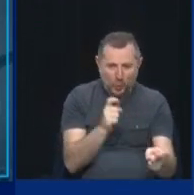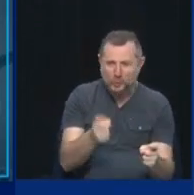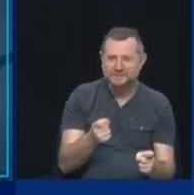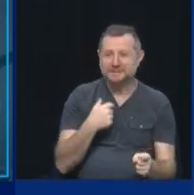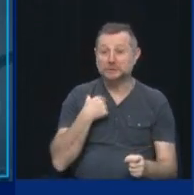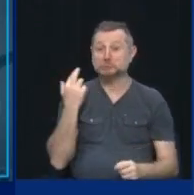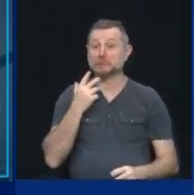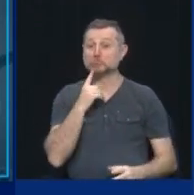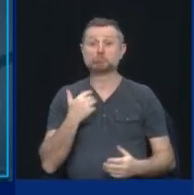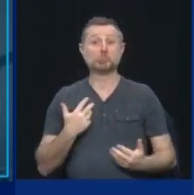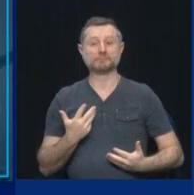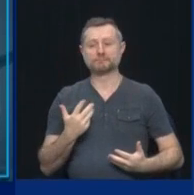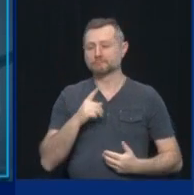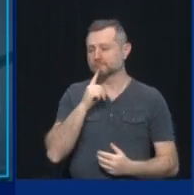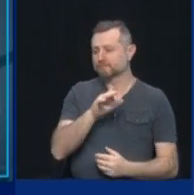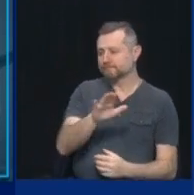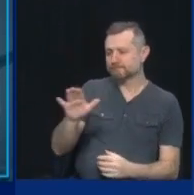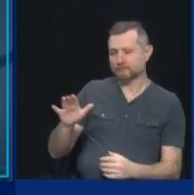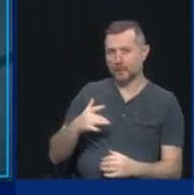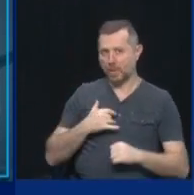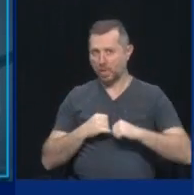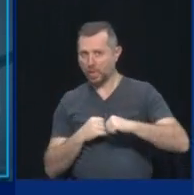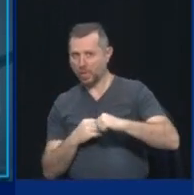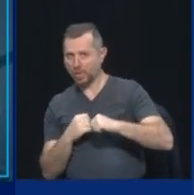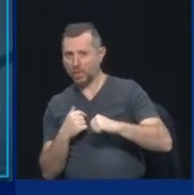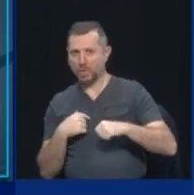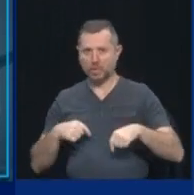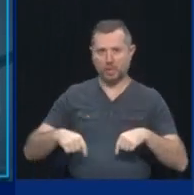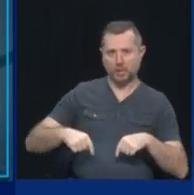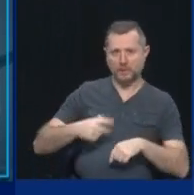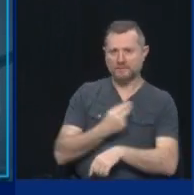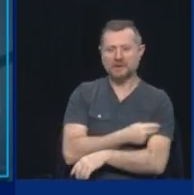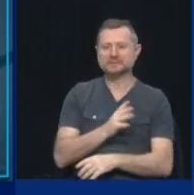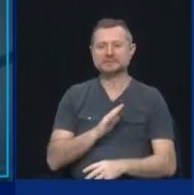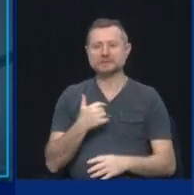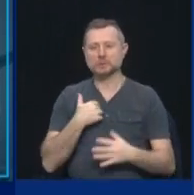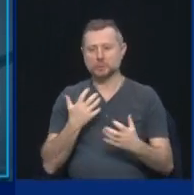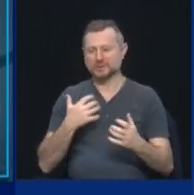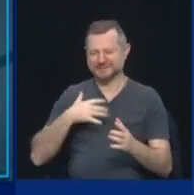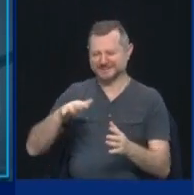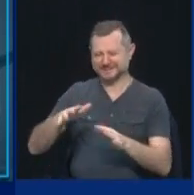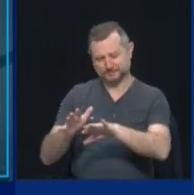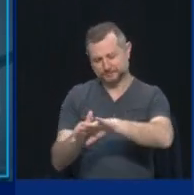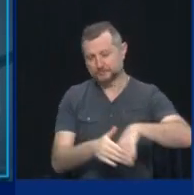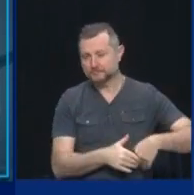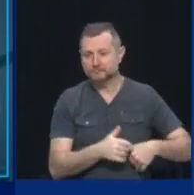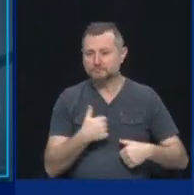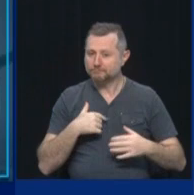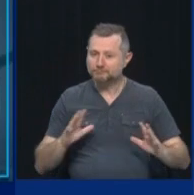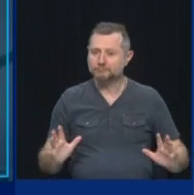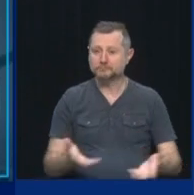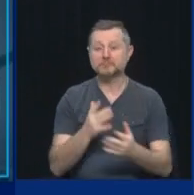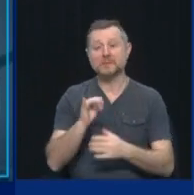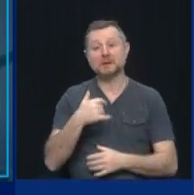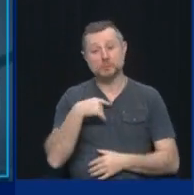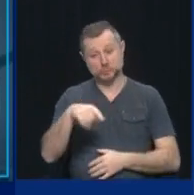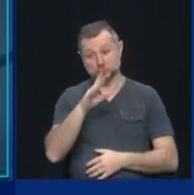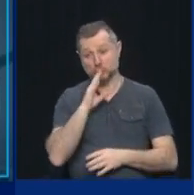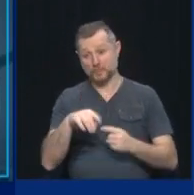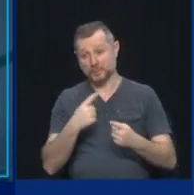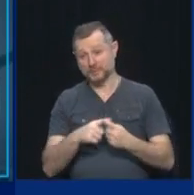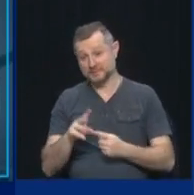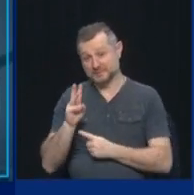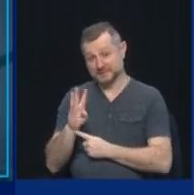people have about vaccinations. But we are literally, when you talk about